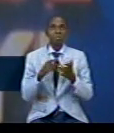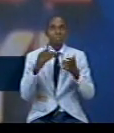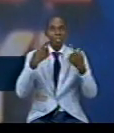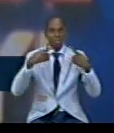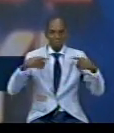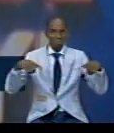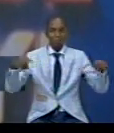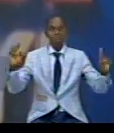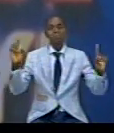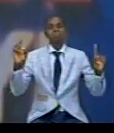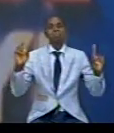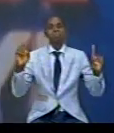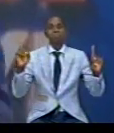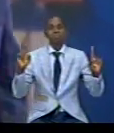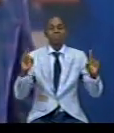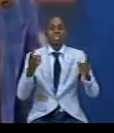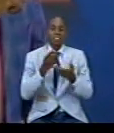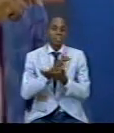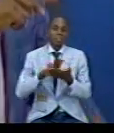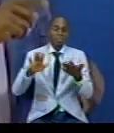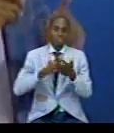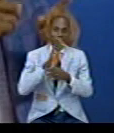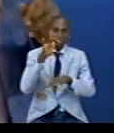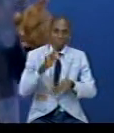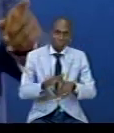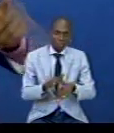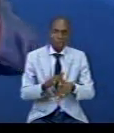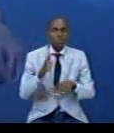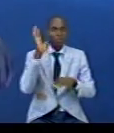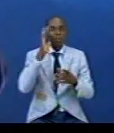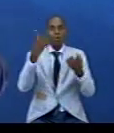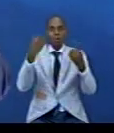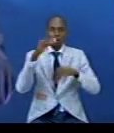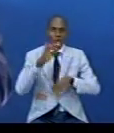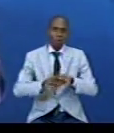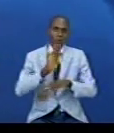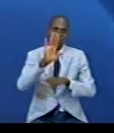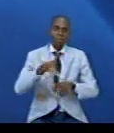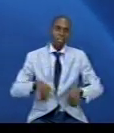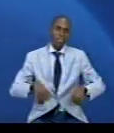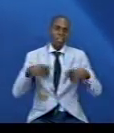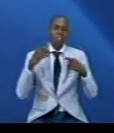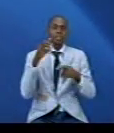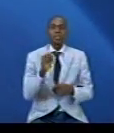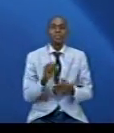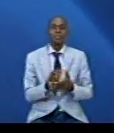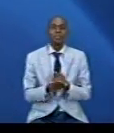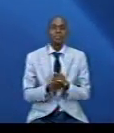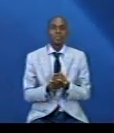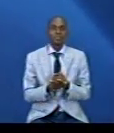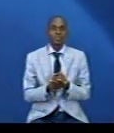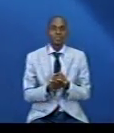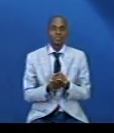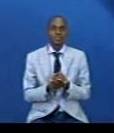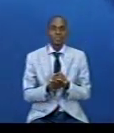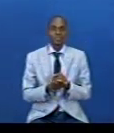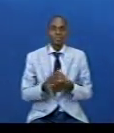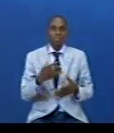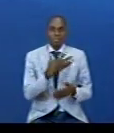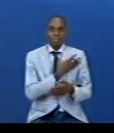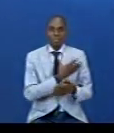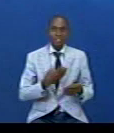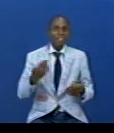it, divine touch will come upon your life. Give me a good choir